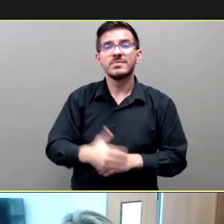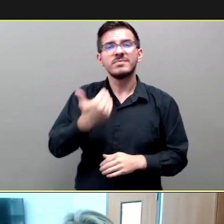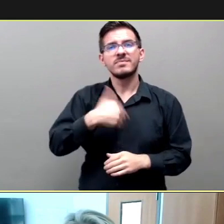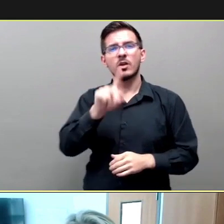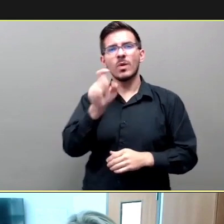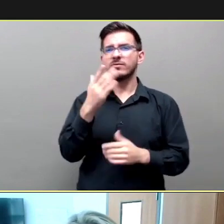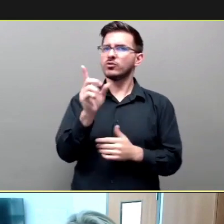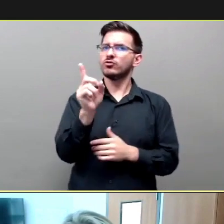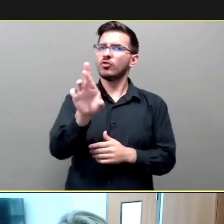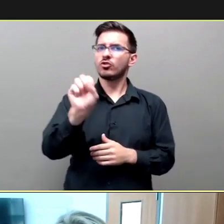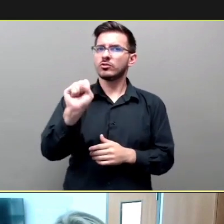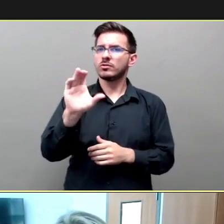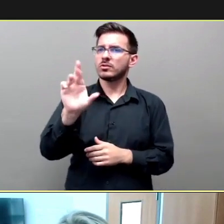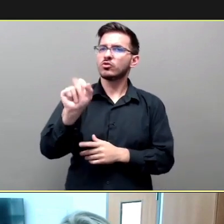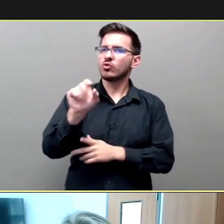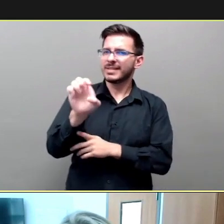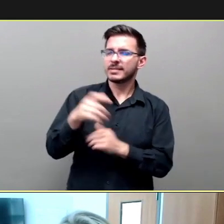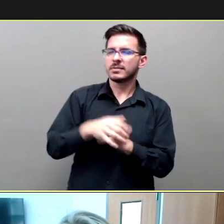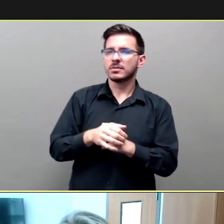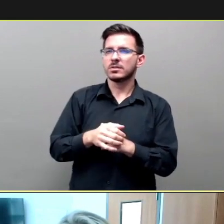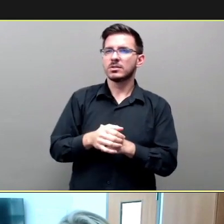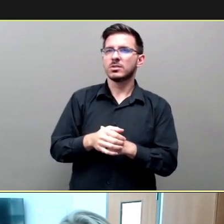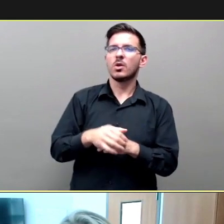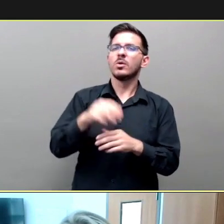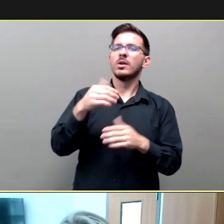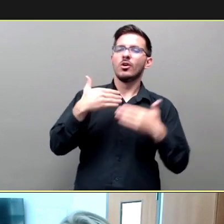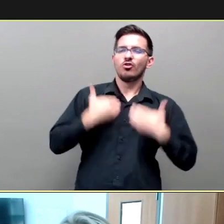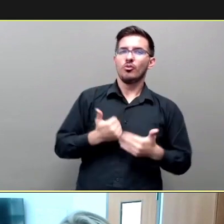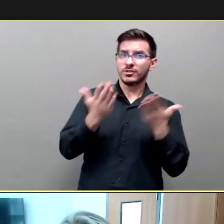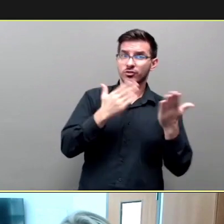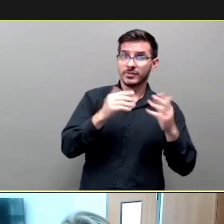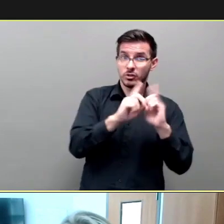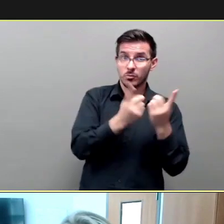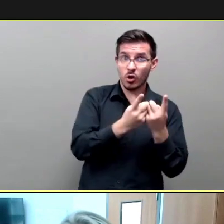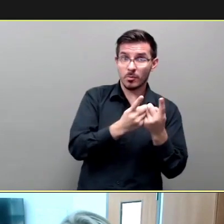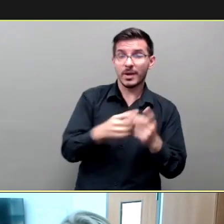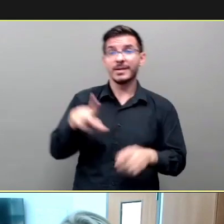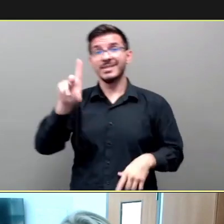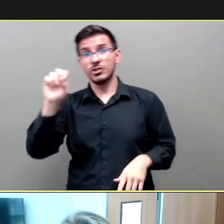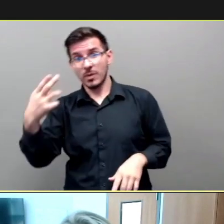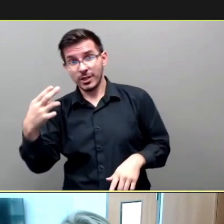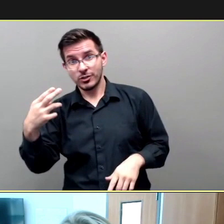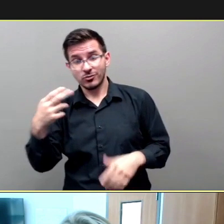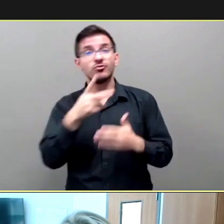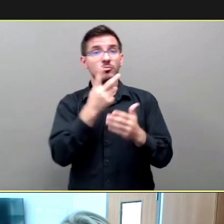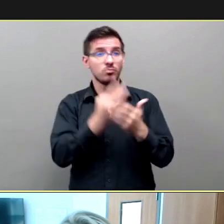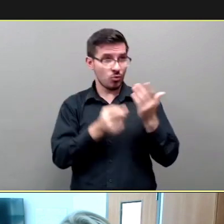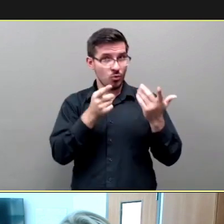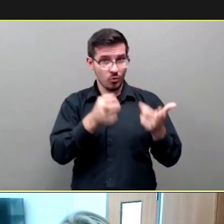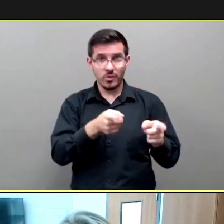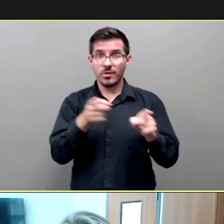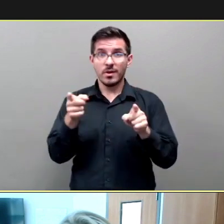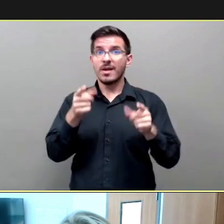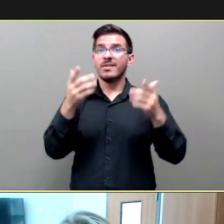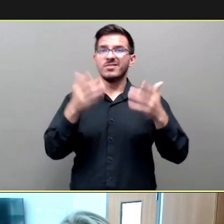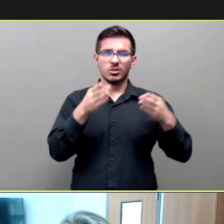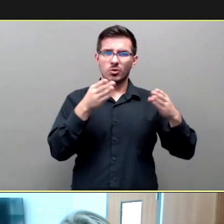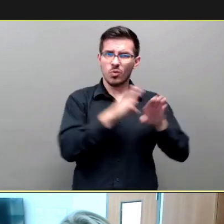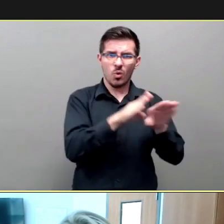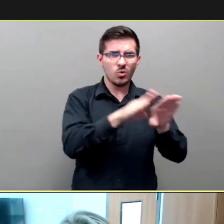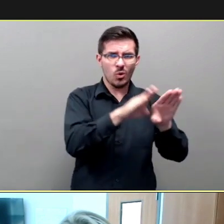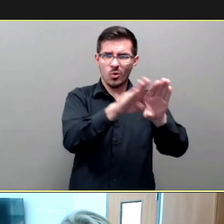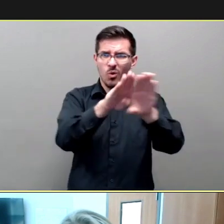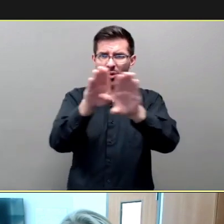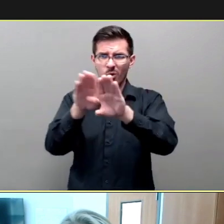Dr. Grace. So the Human Services Department and the Department of Health have closed all but one of